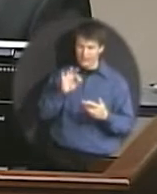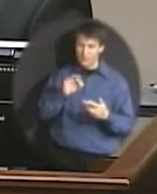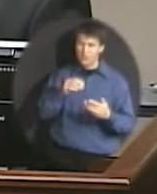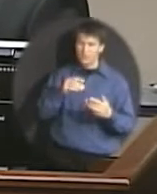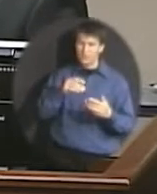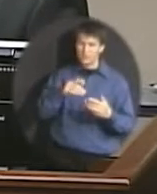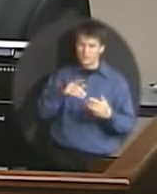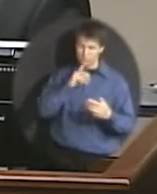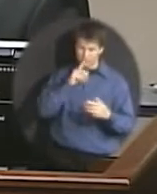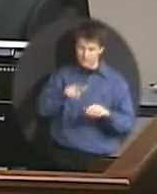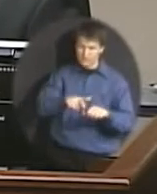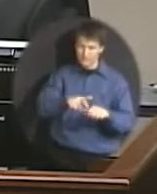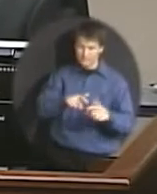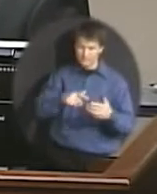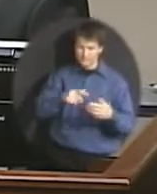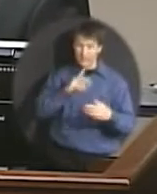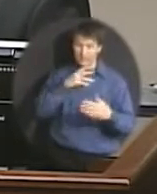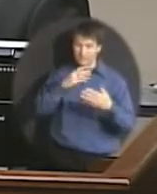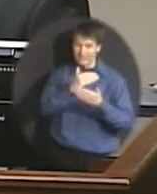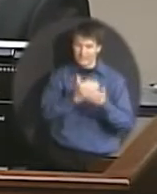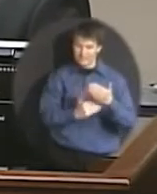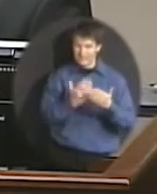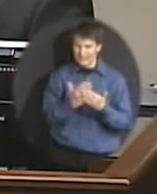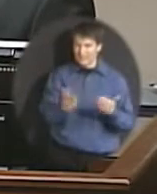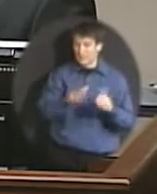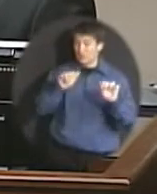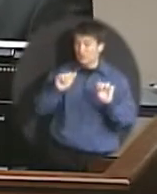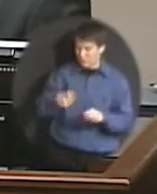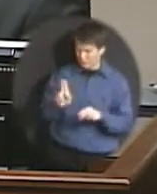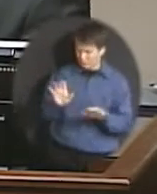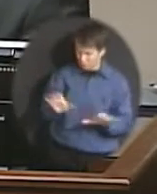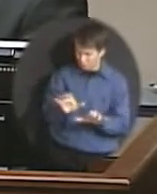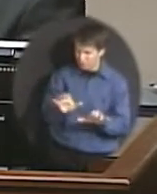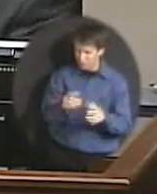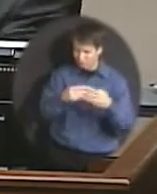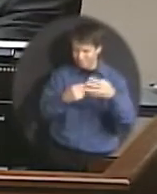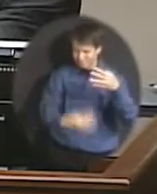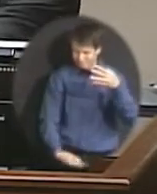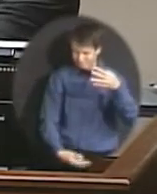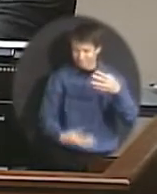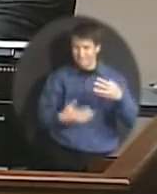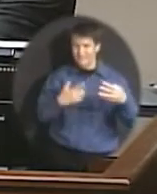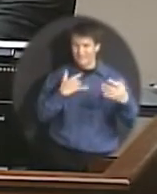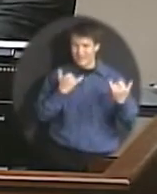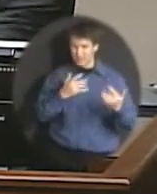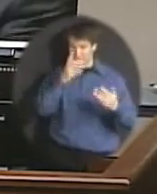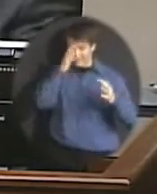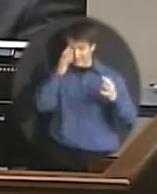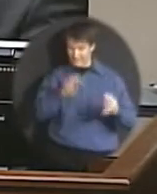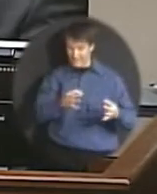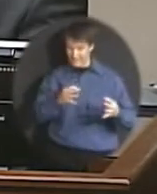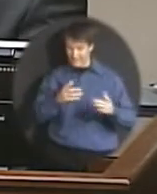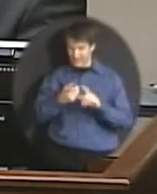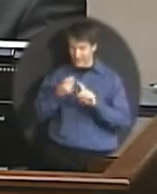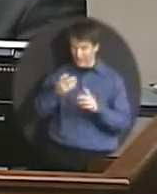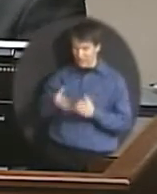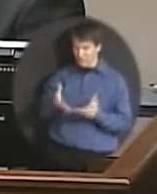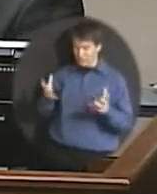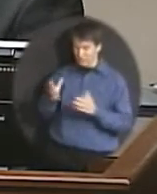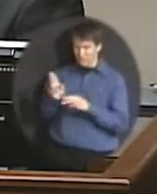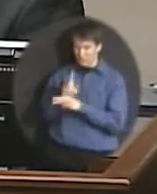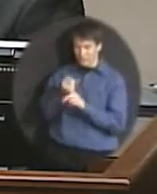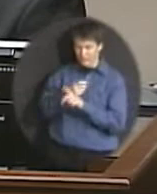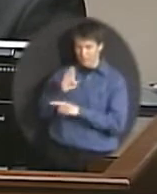that needed work in the buildings. Right. Where you draw the line on what you want to pay out of bond versus capital